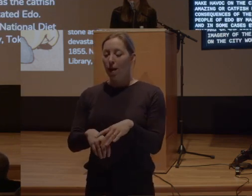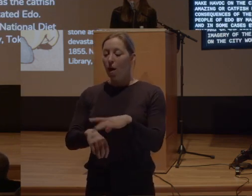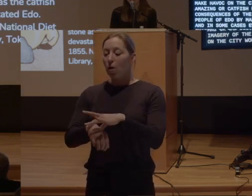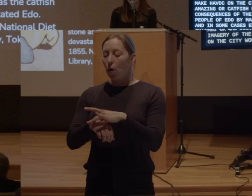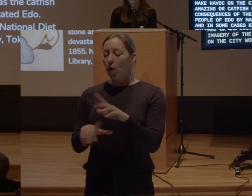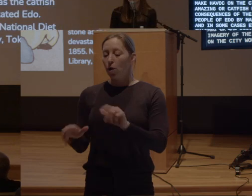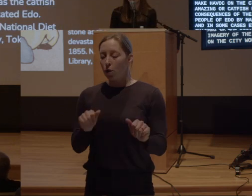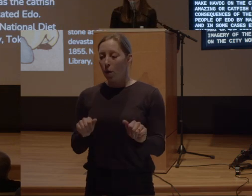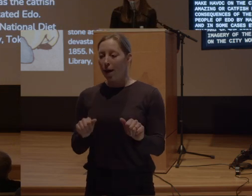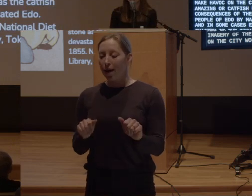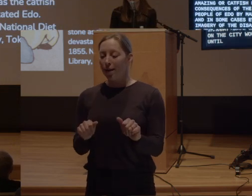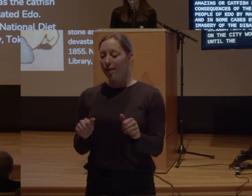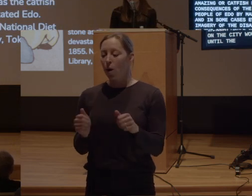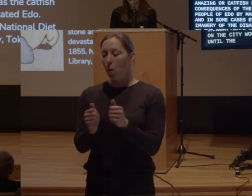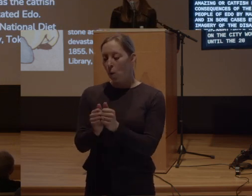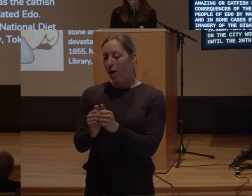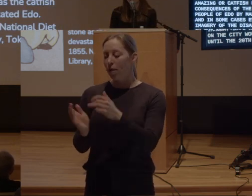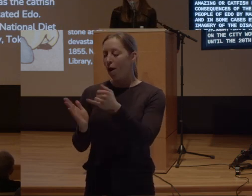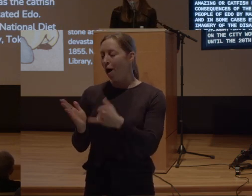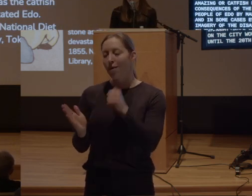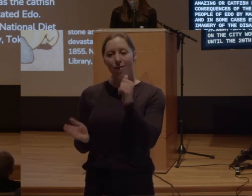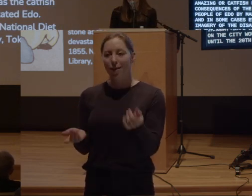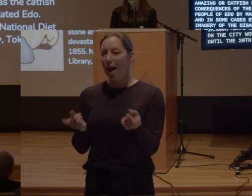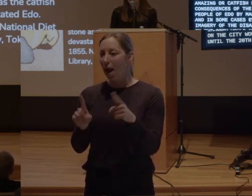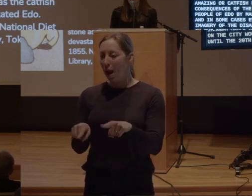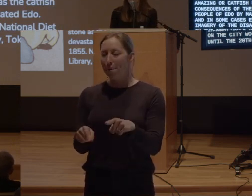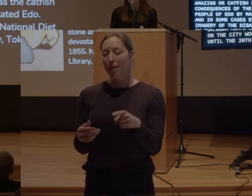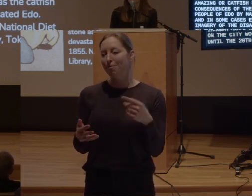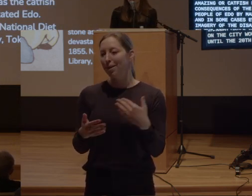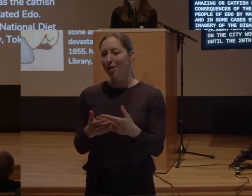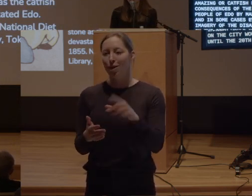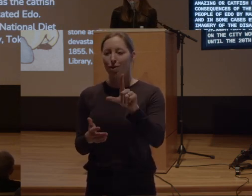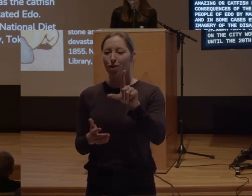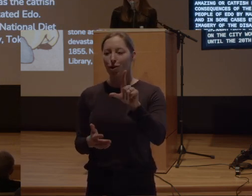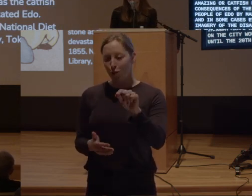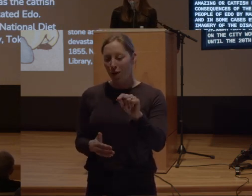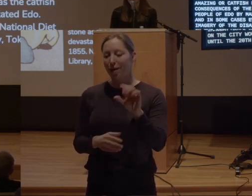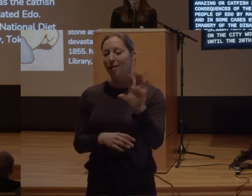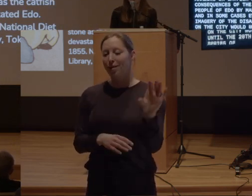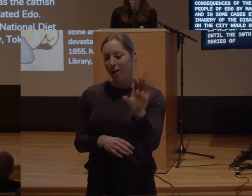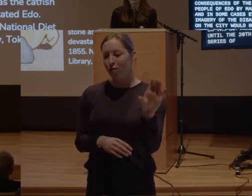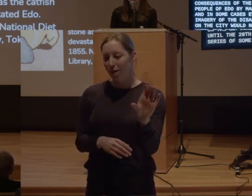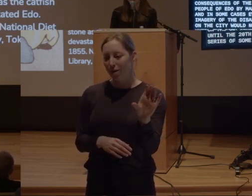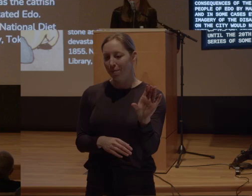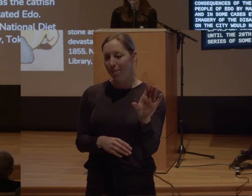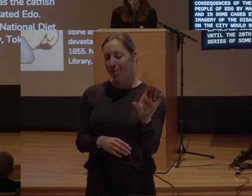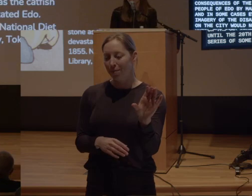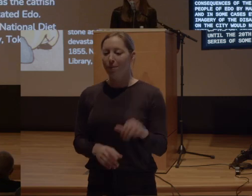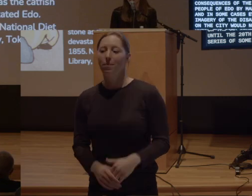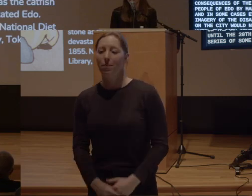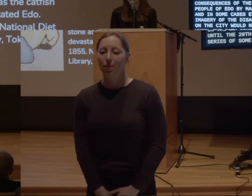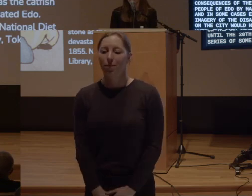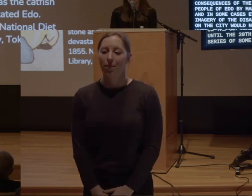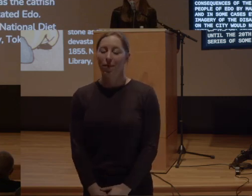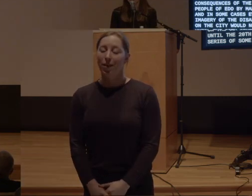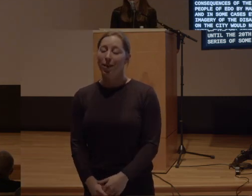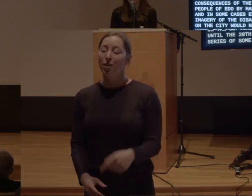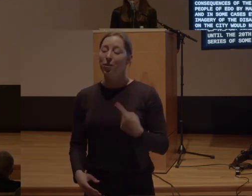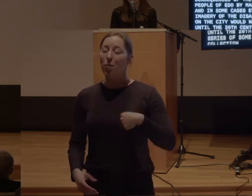woodblock prints until the 20th century, and we are fortunate to have a series of some such designs in the museum